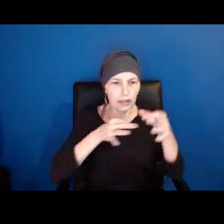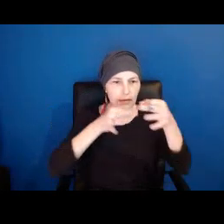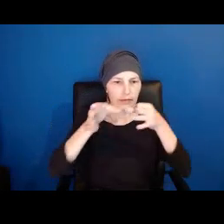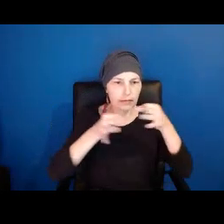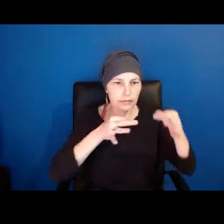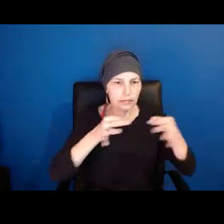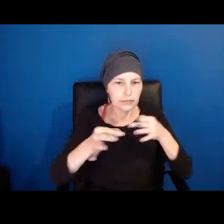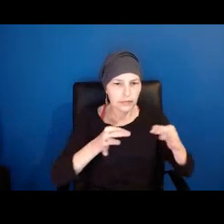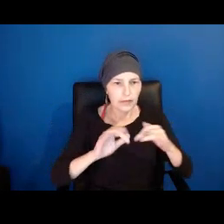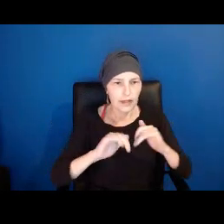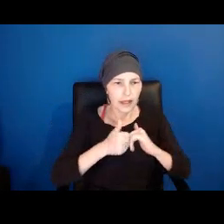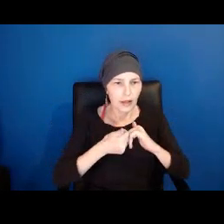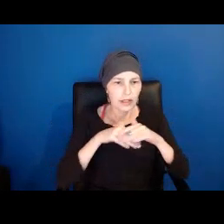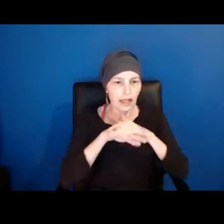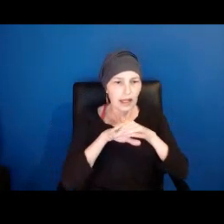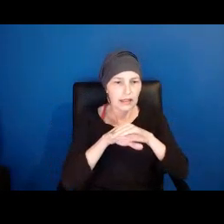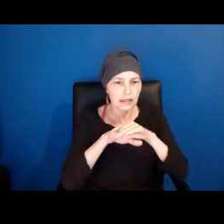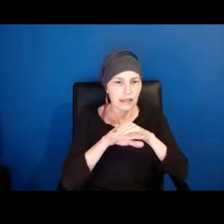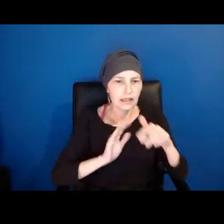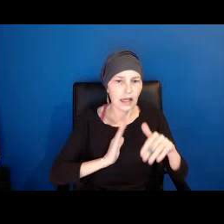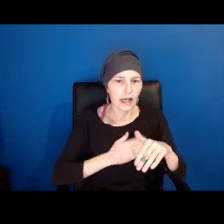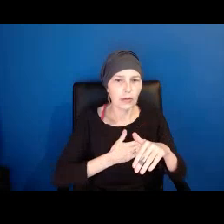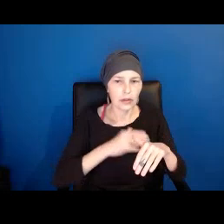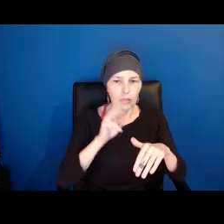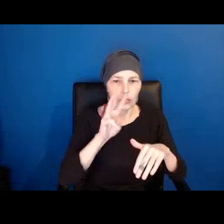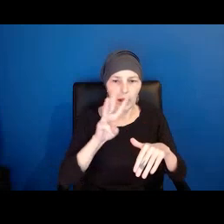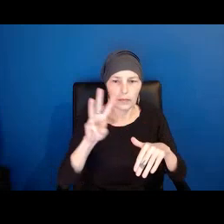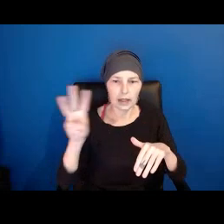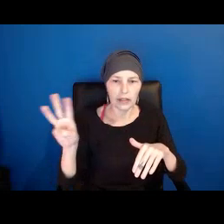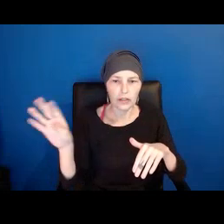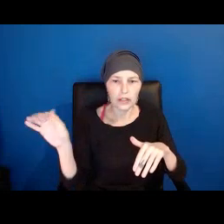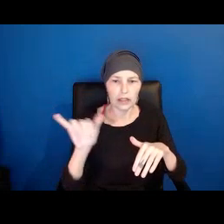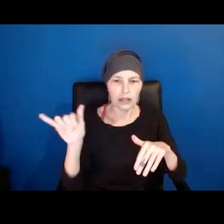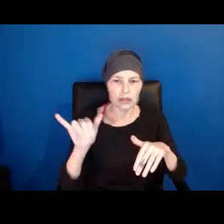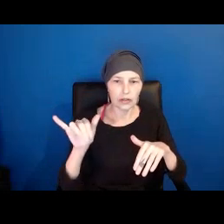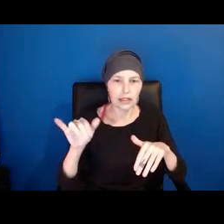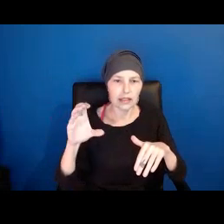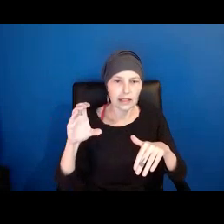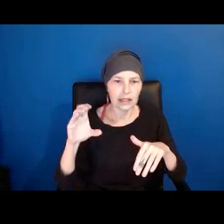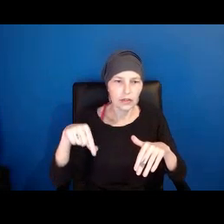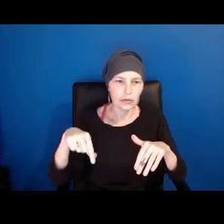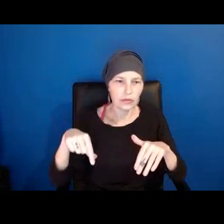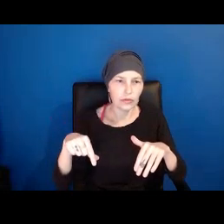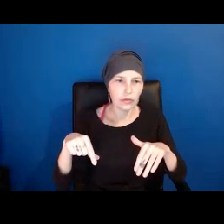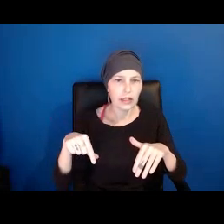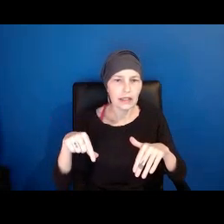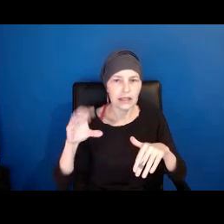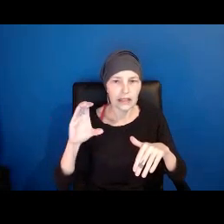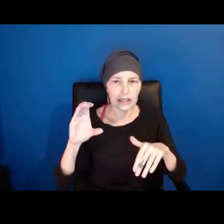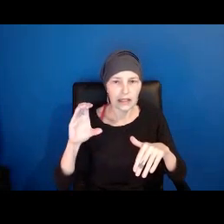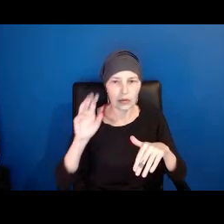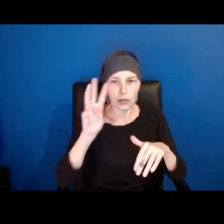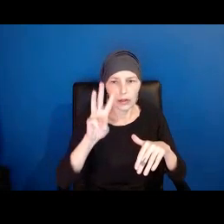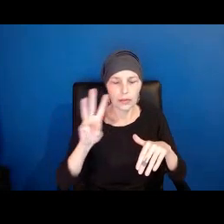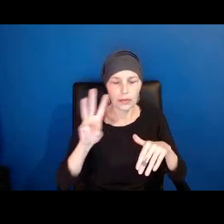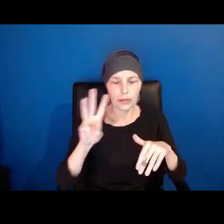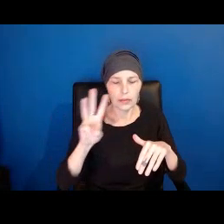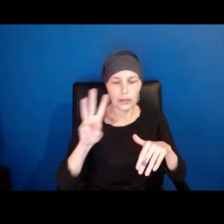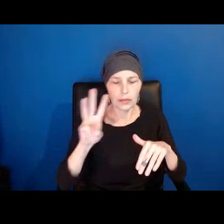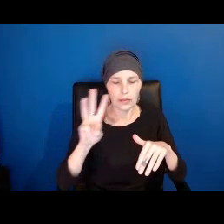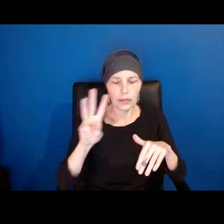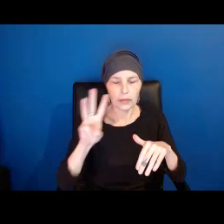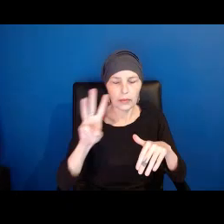to access our webpage as well as the CPUC webpage if you're interested in submitting a